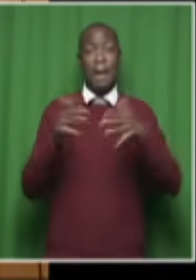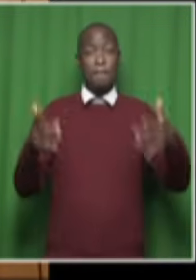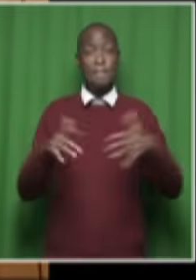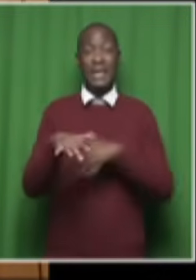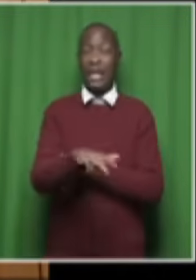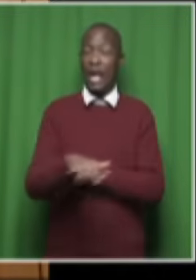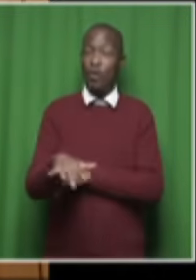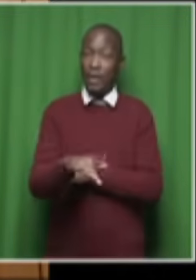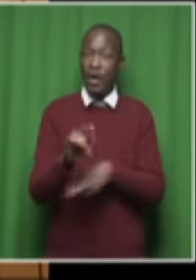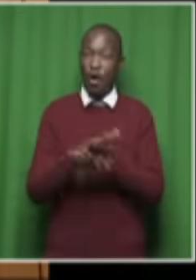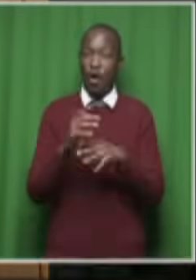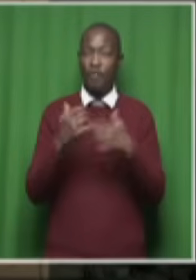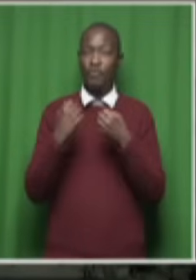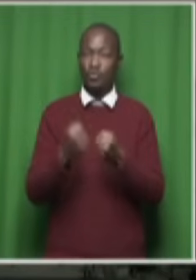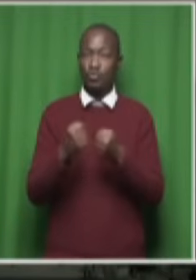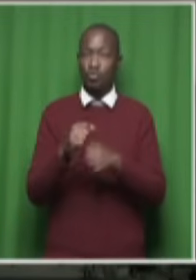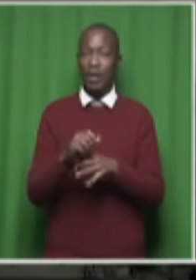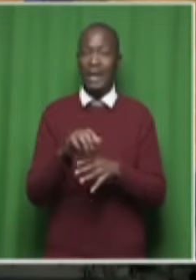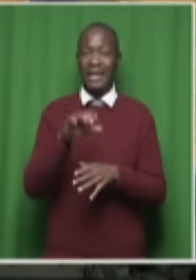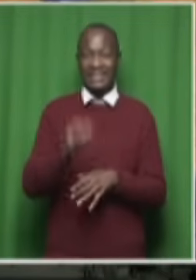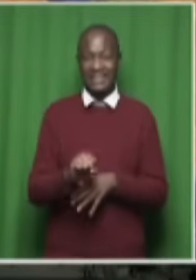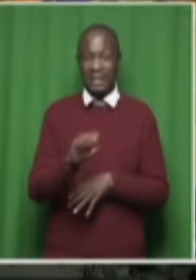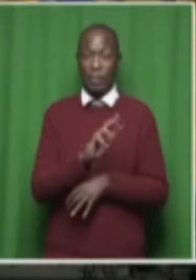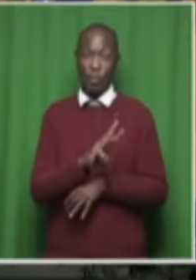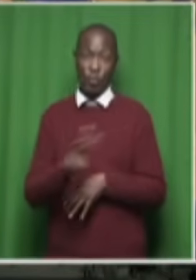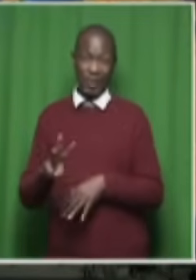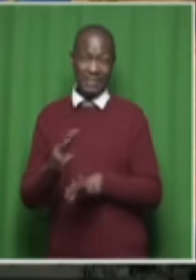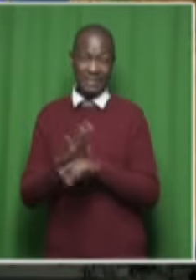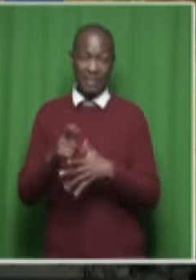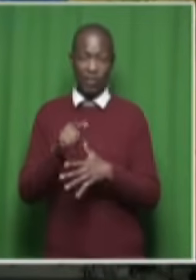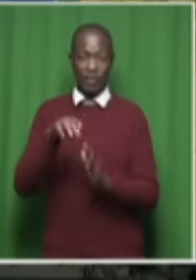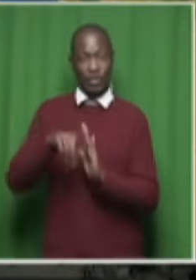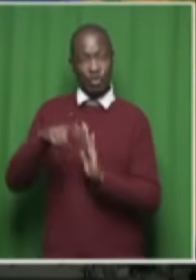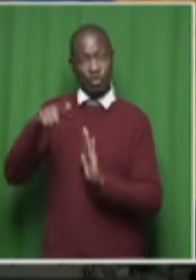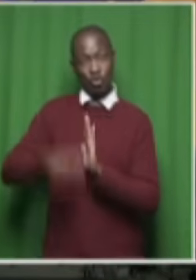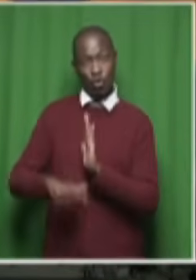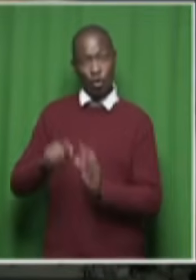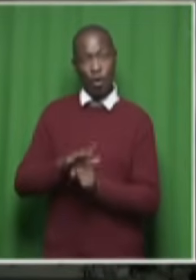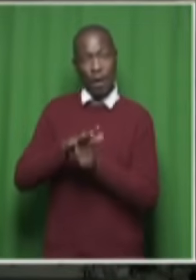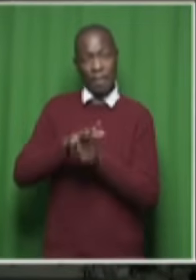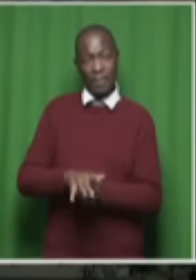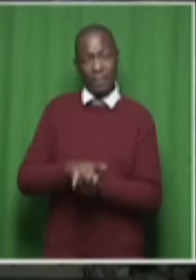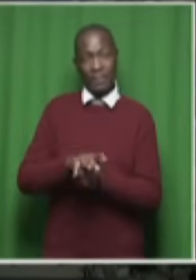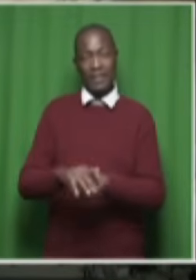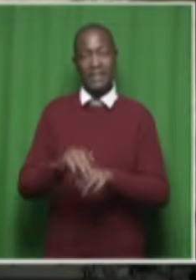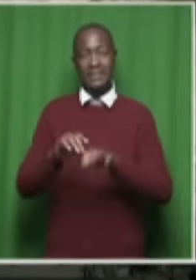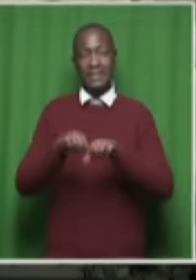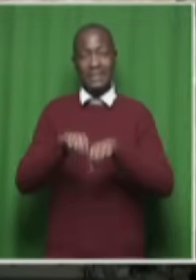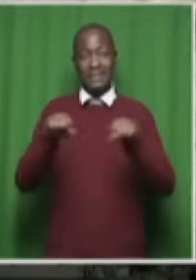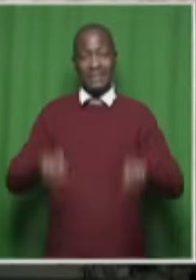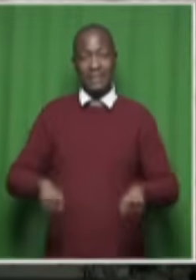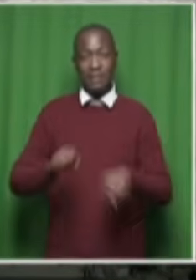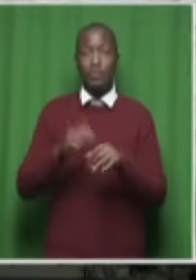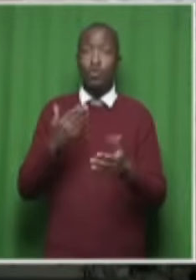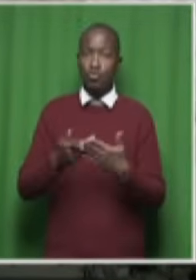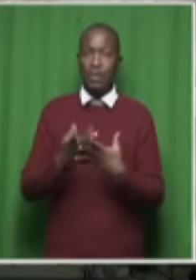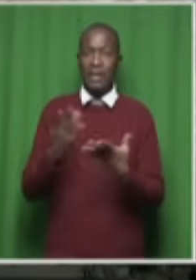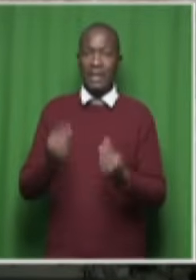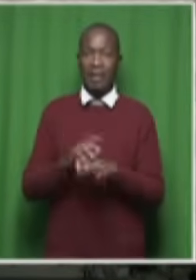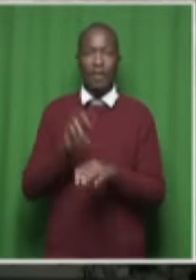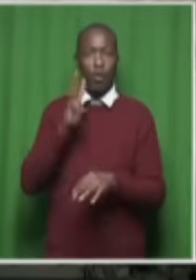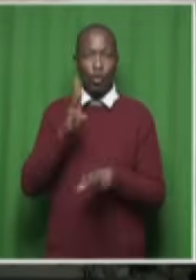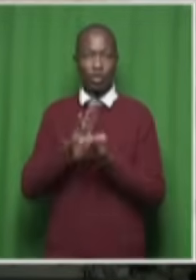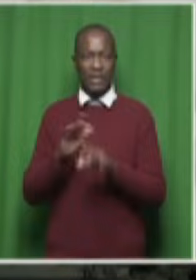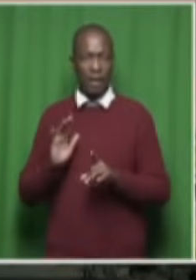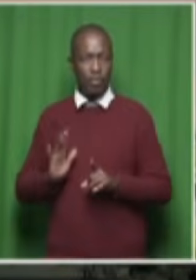of strong southwesterly winds to the north of this low pressure system, you can have the water pushing up the coast. You have